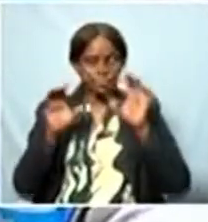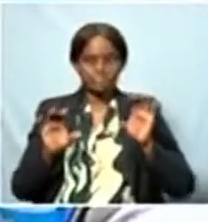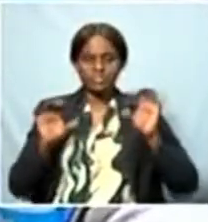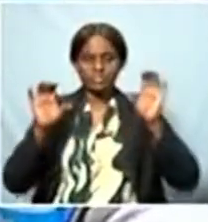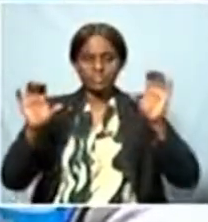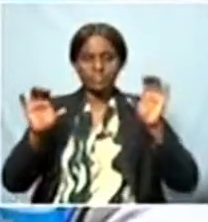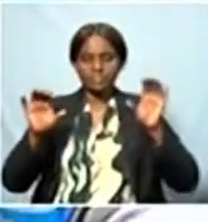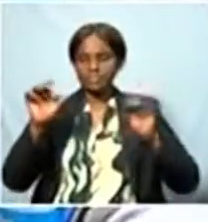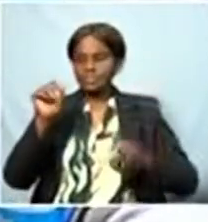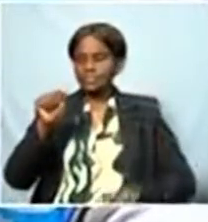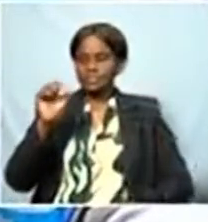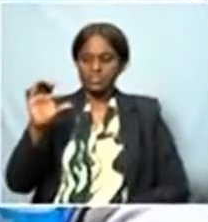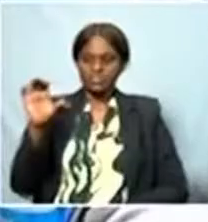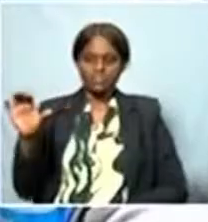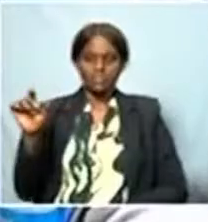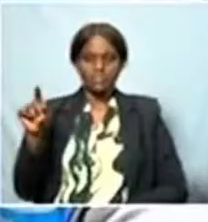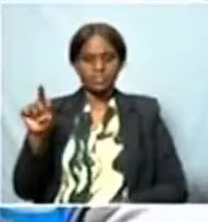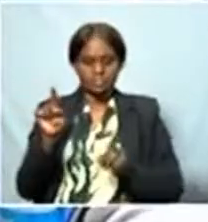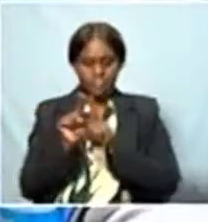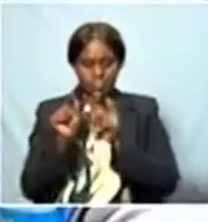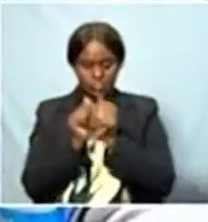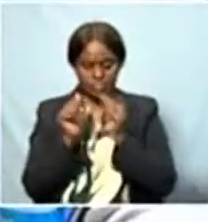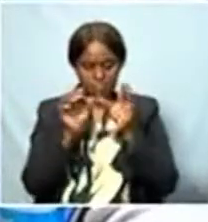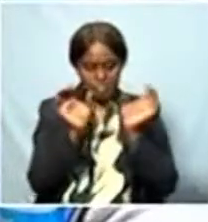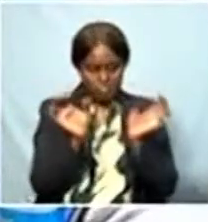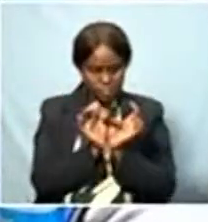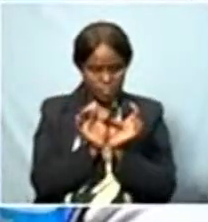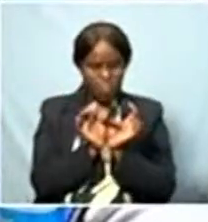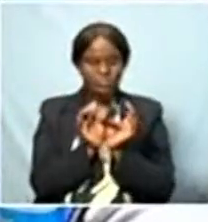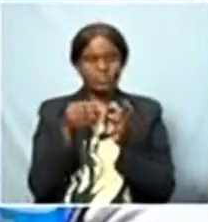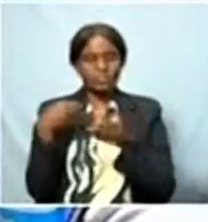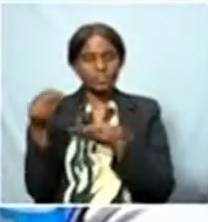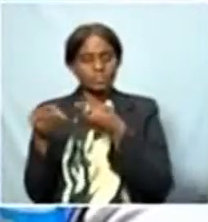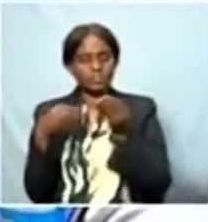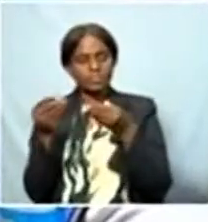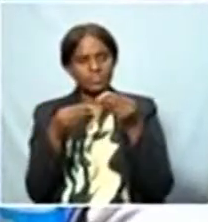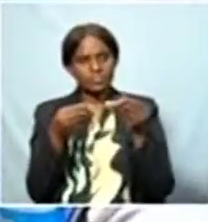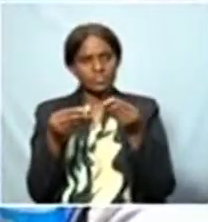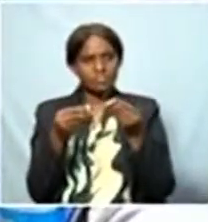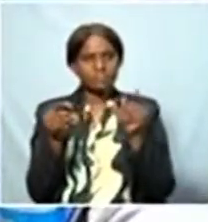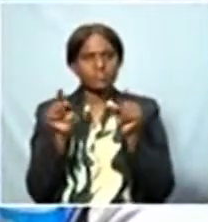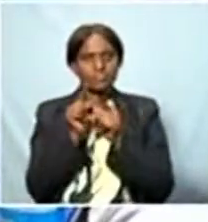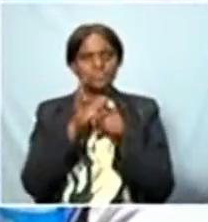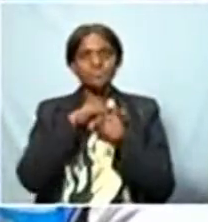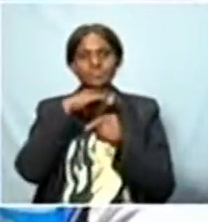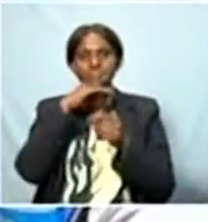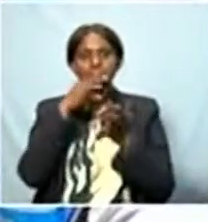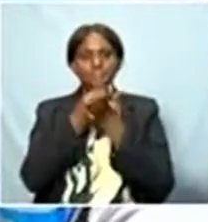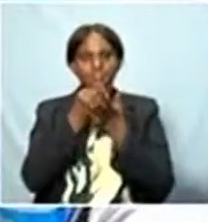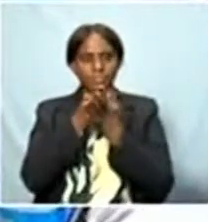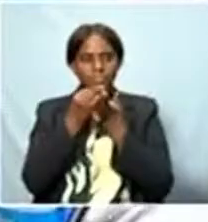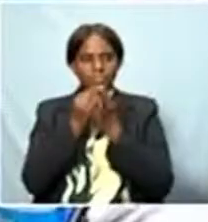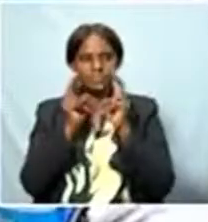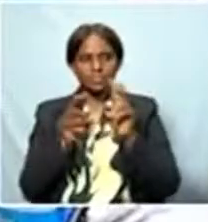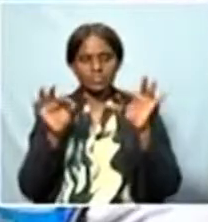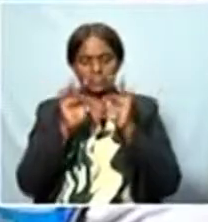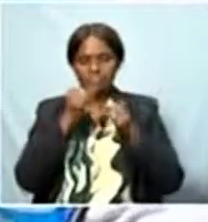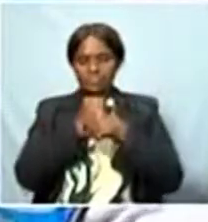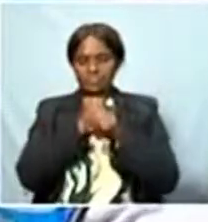to the SCC, as well as constitutional statutory expenditure, because adequate resources are essential for